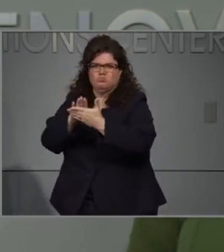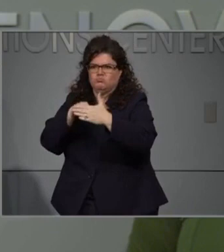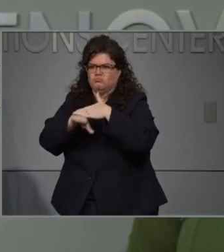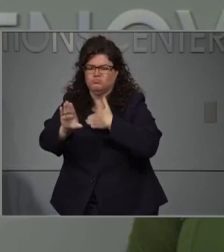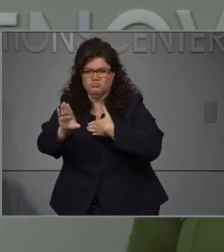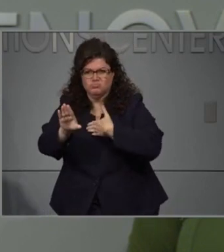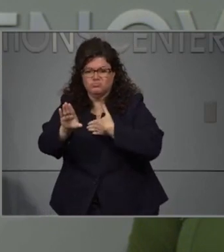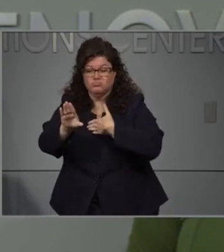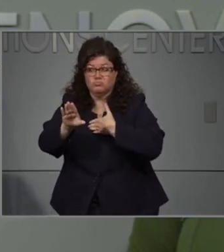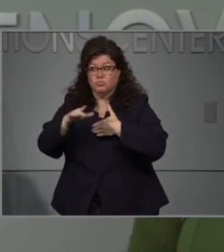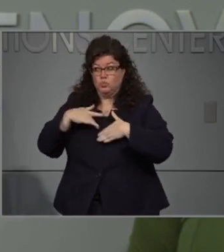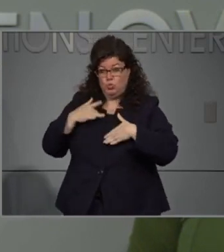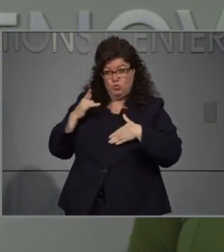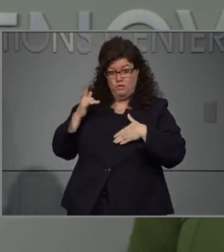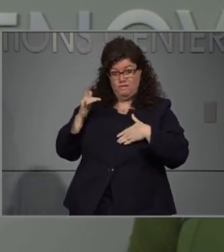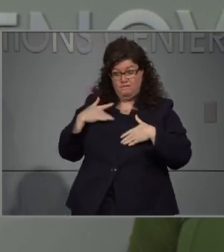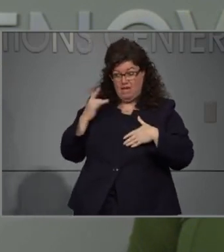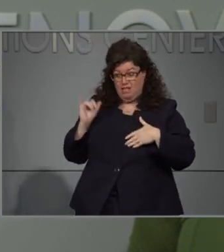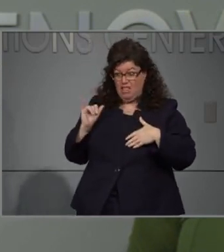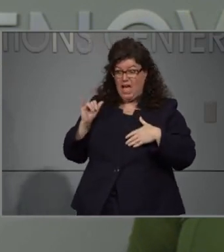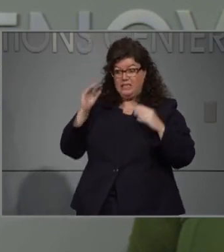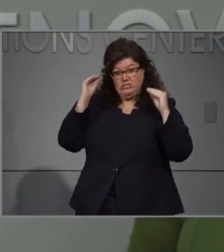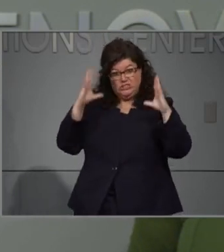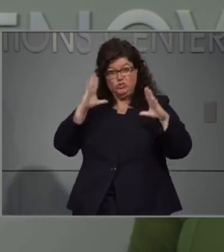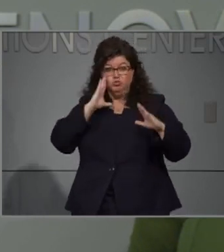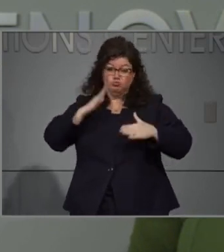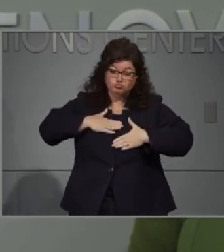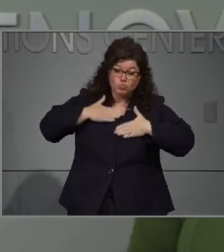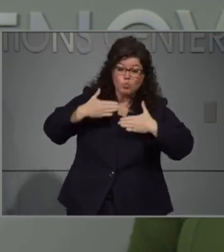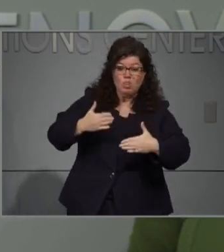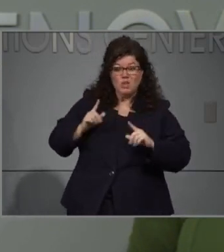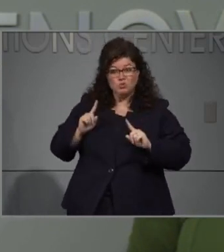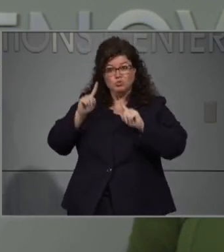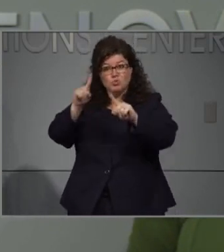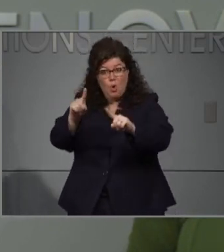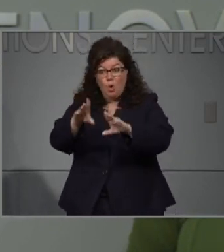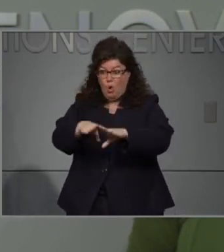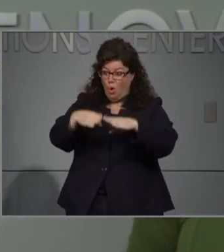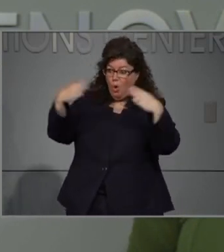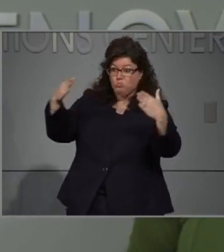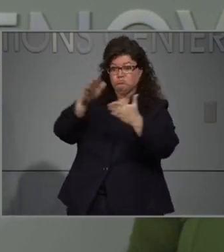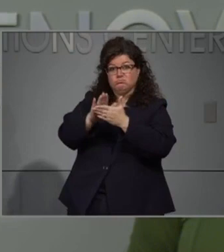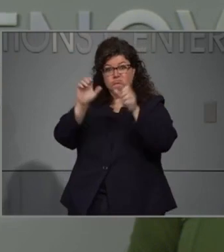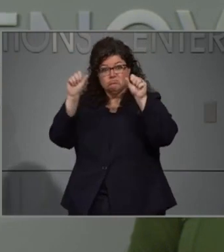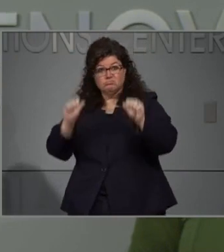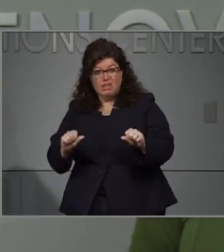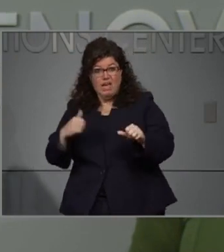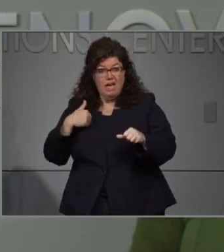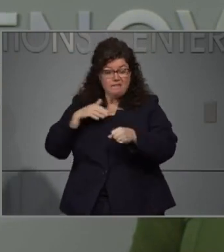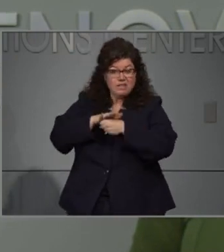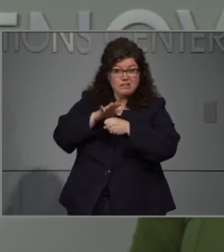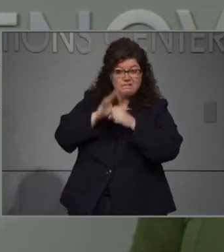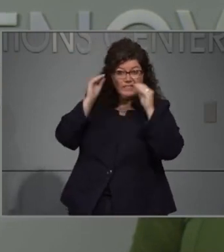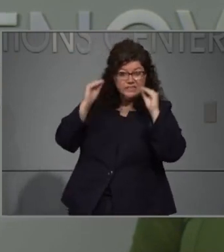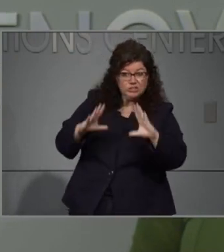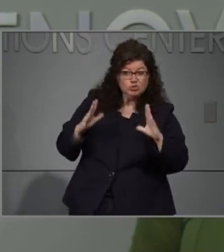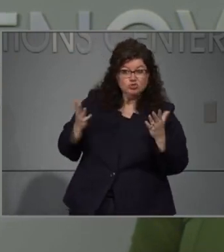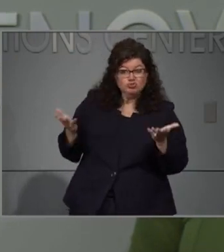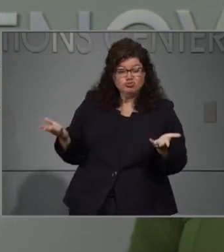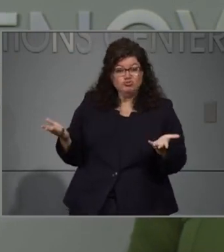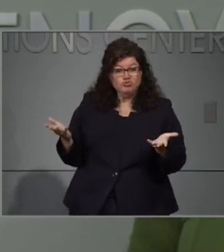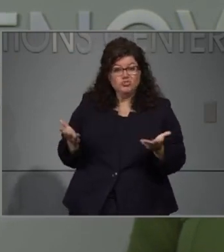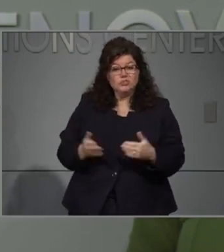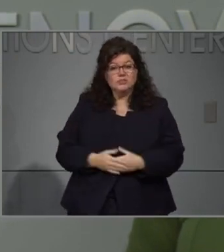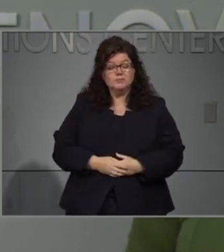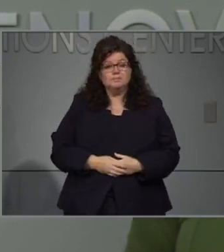enough teachers willing to do in-person classes? Well, Lynn, thanks for that important question, and I'm going to have JB weigh in on